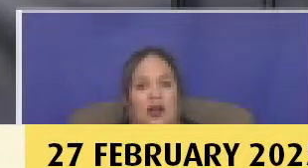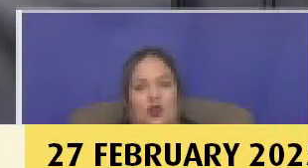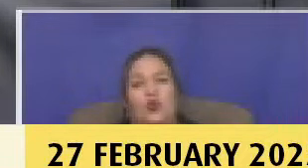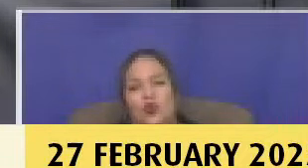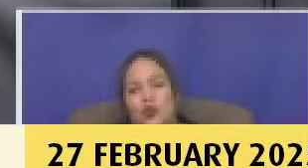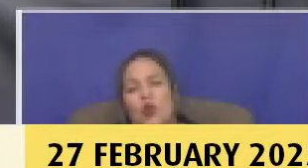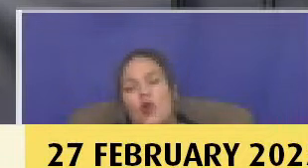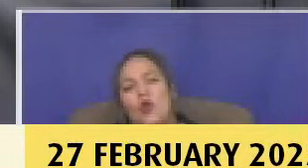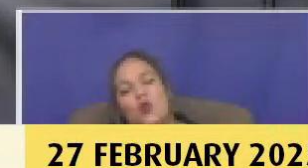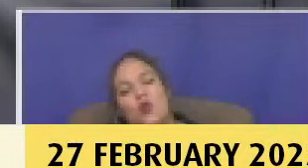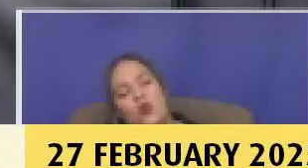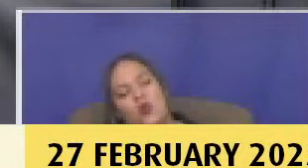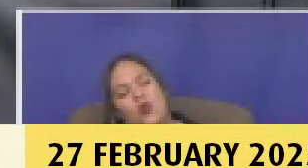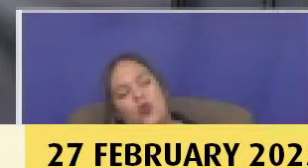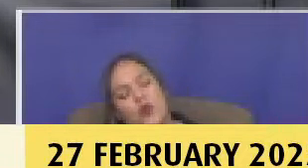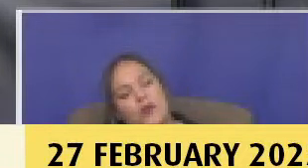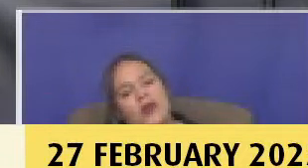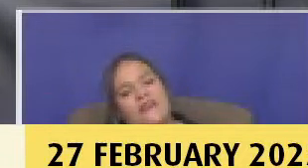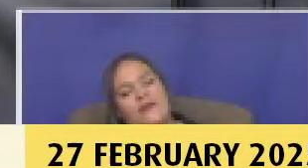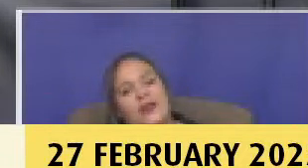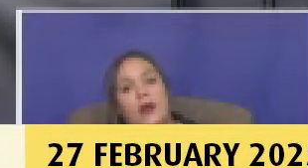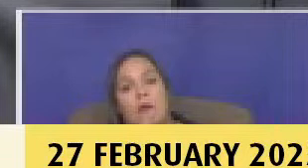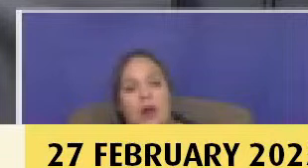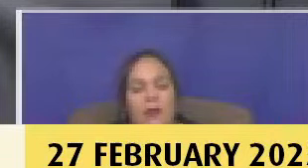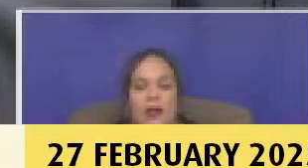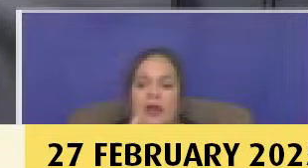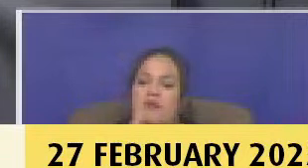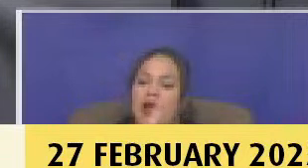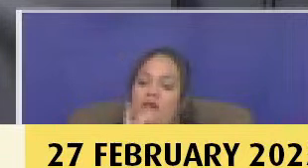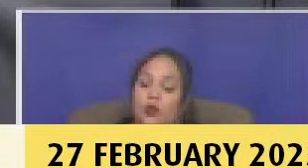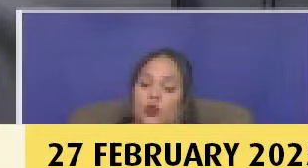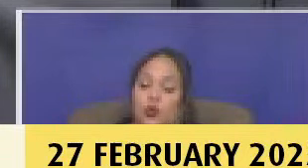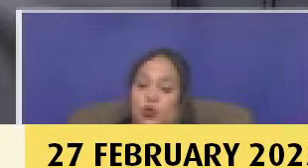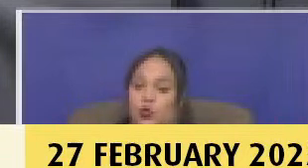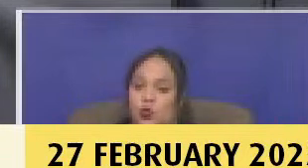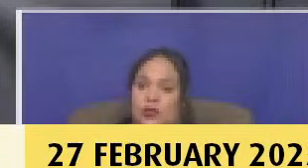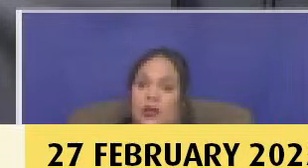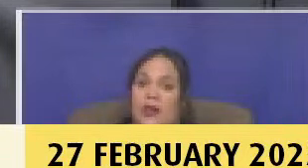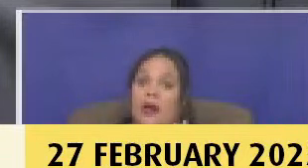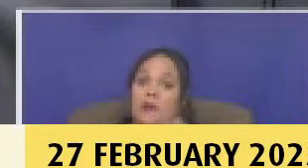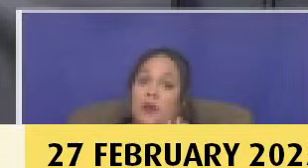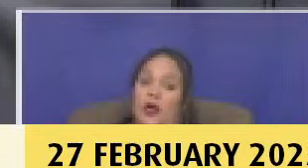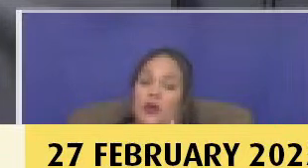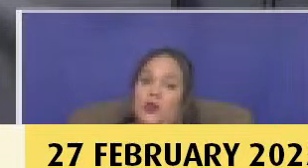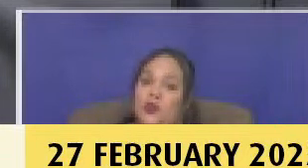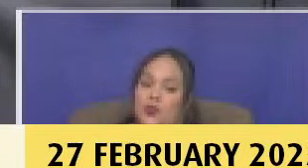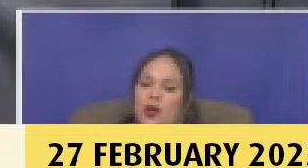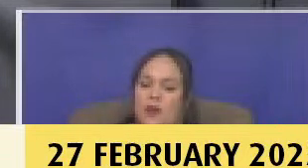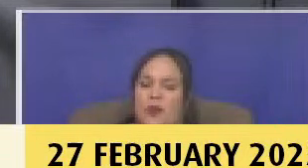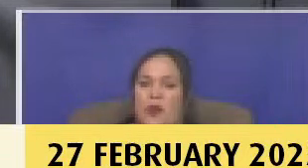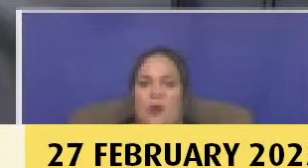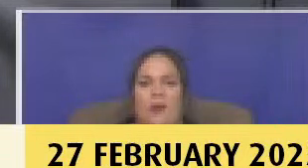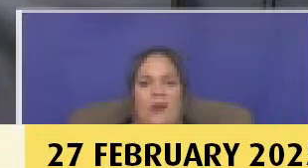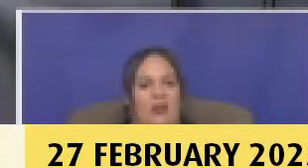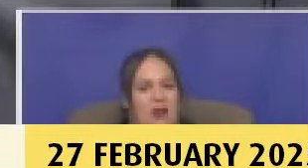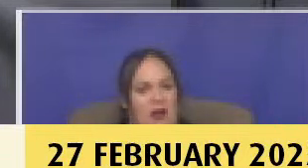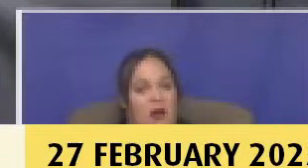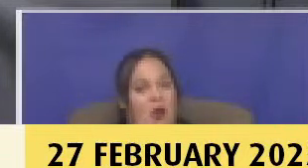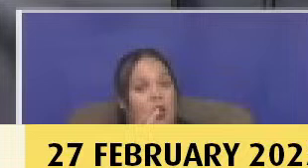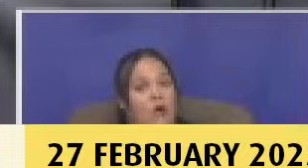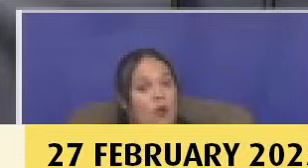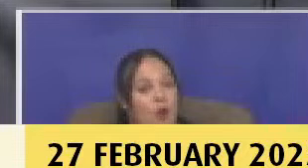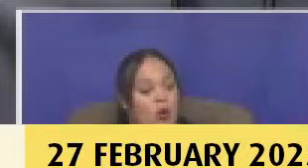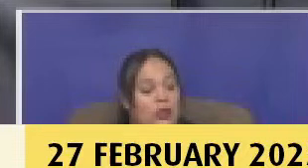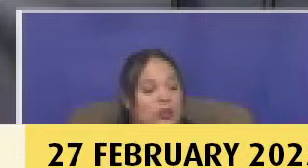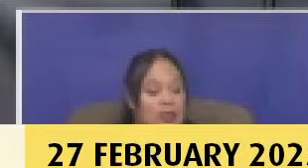can you recommend to ensure that public and private institutions prioritize employment of young people, both skilled